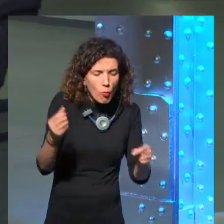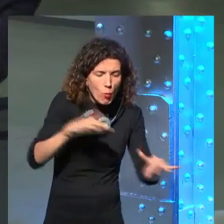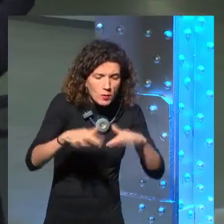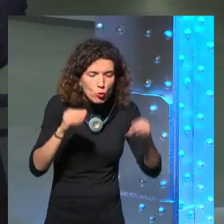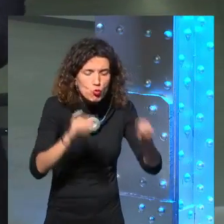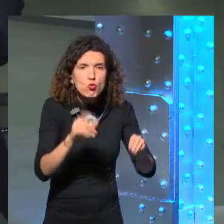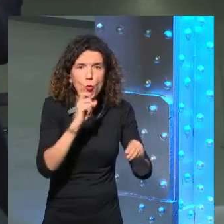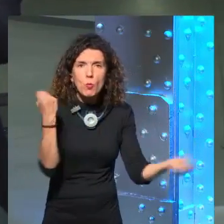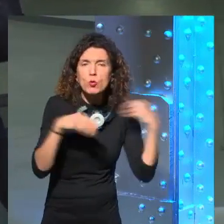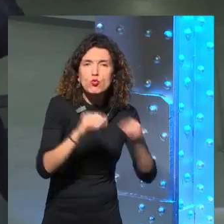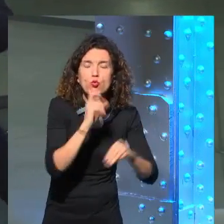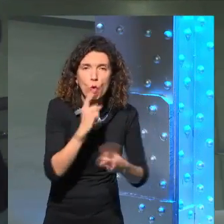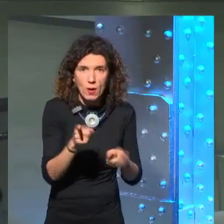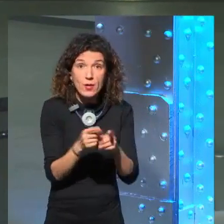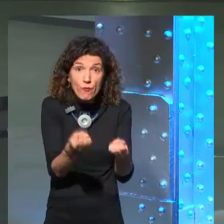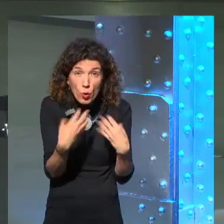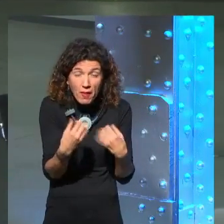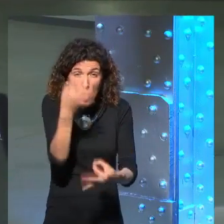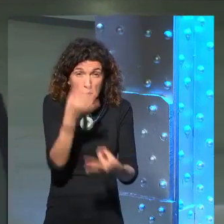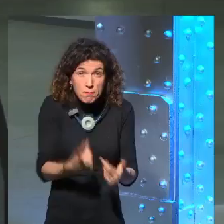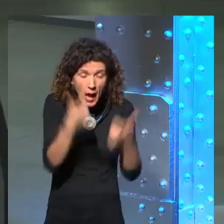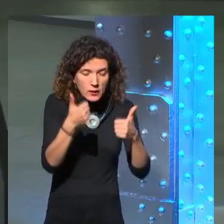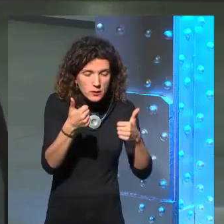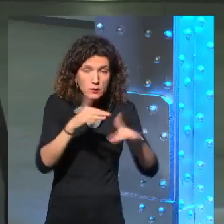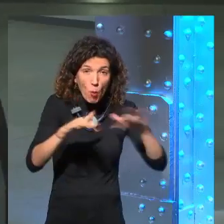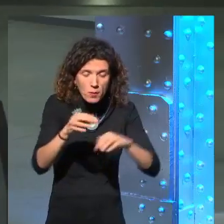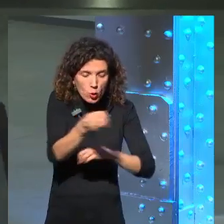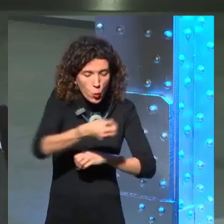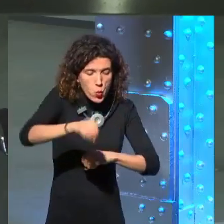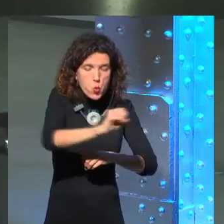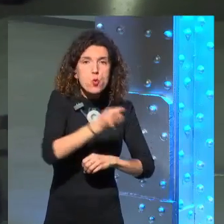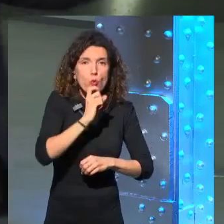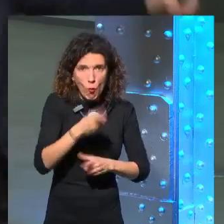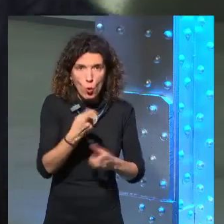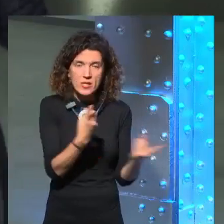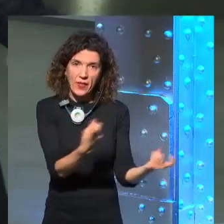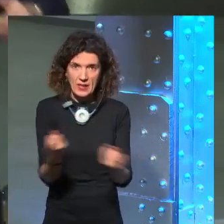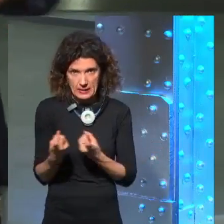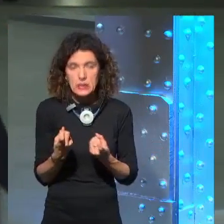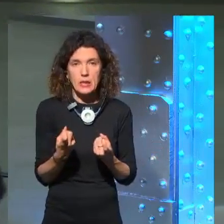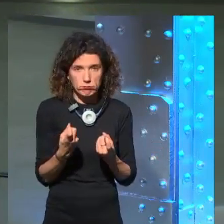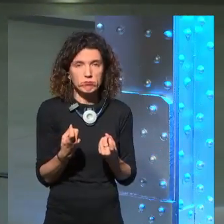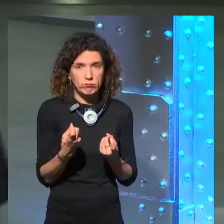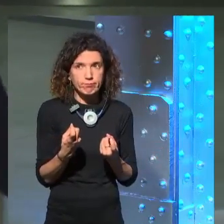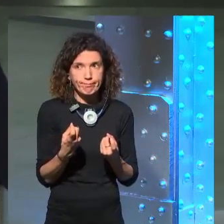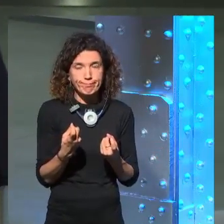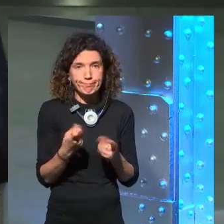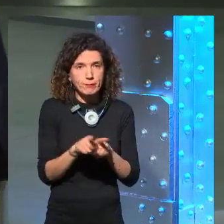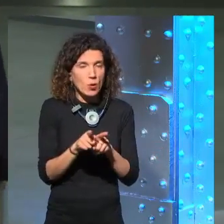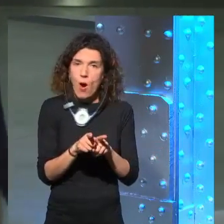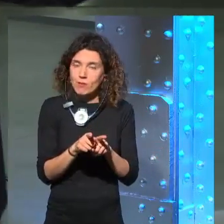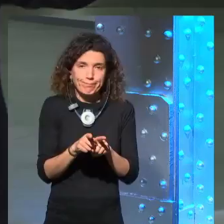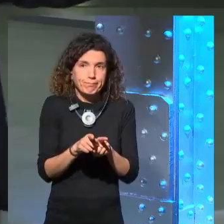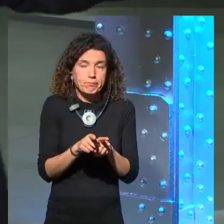out the more you get information about how it's moving, you have to give up knowledge about where the electron is. It starts to be able